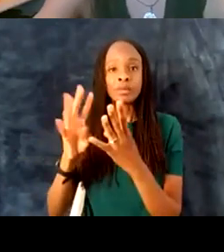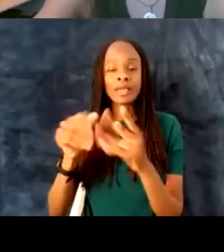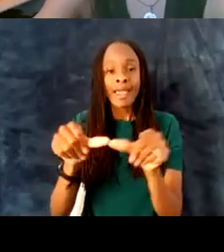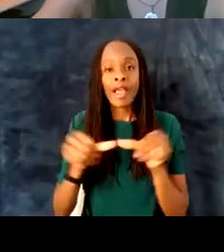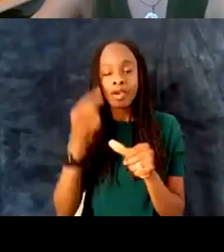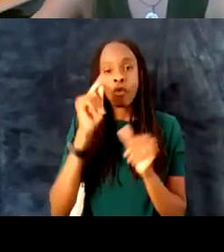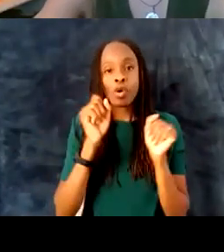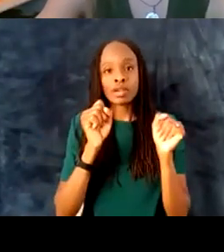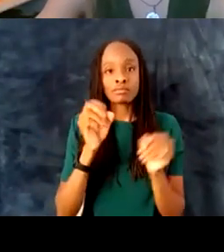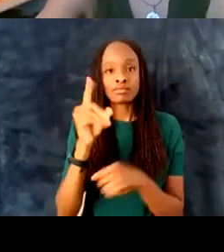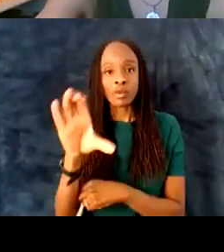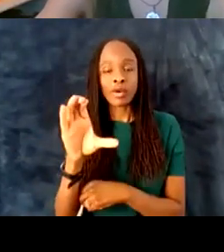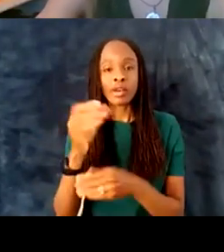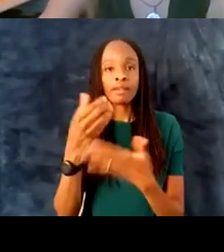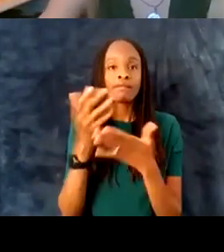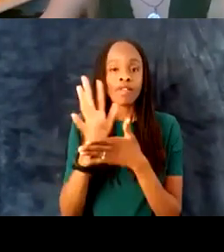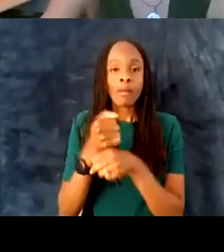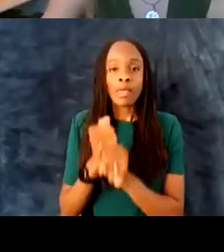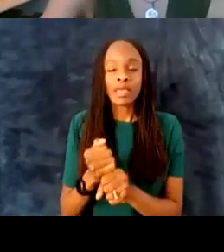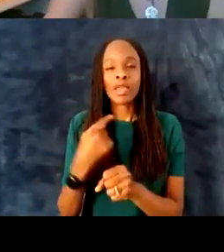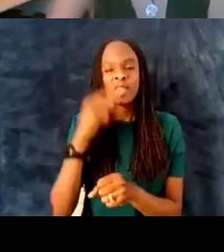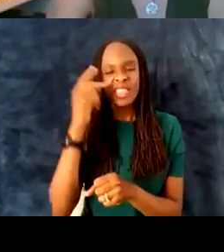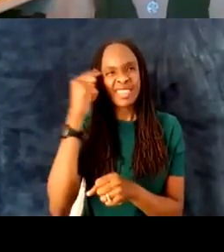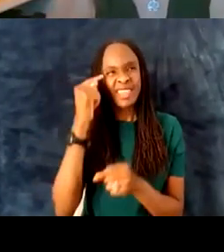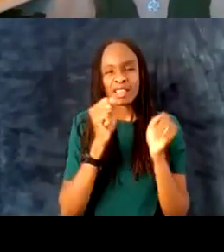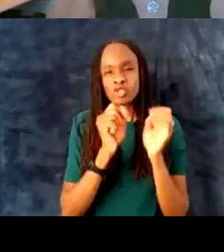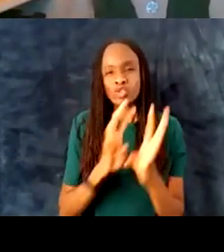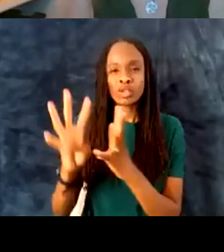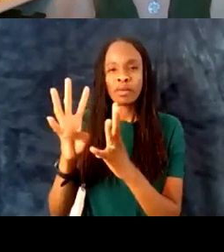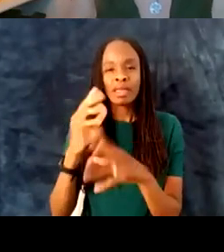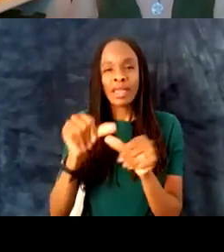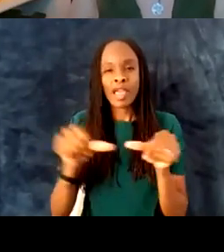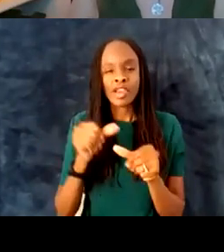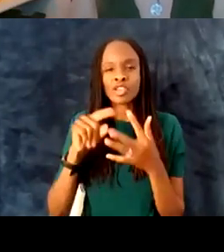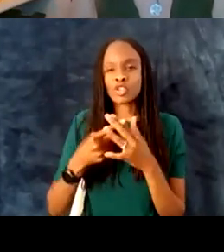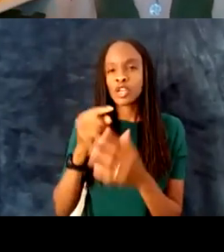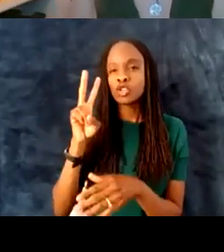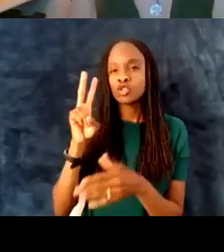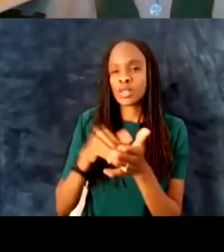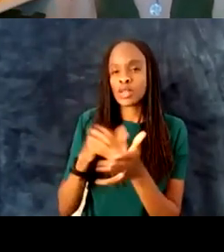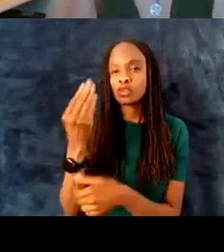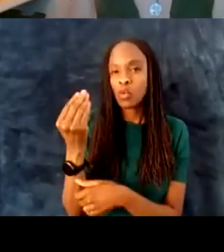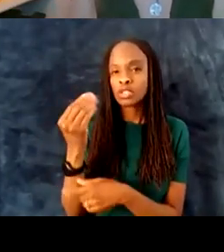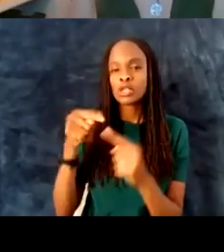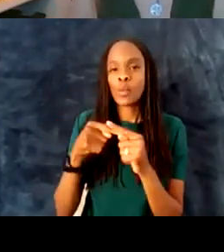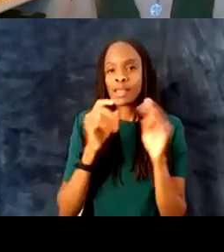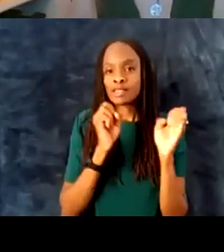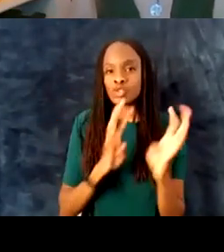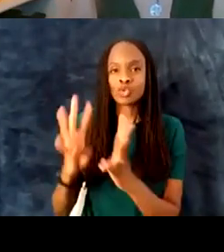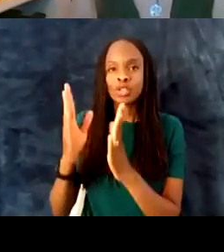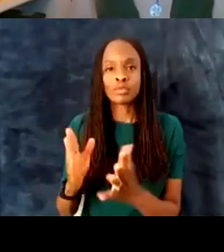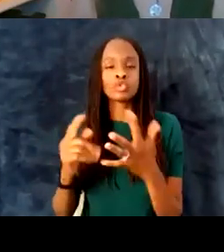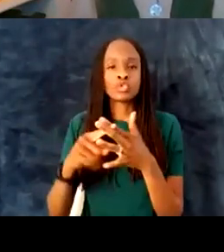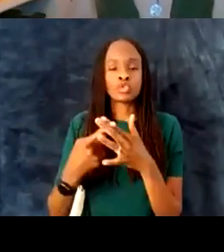We consider the streaming era to be to start in 2014 when streamers began to acquire and produce their